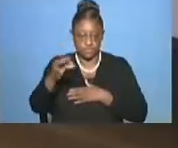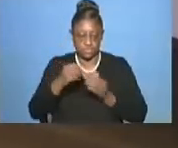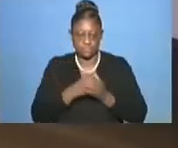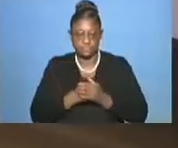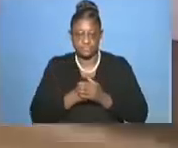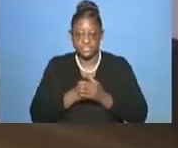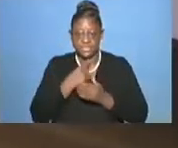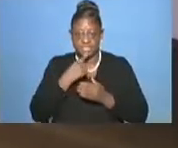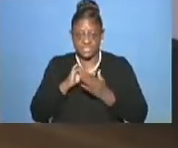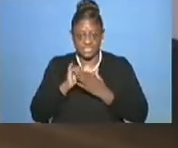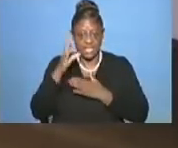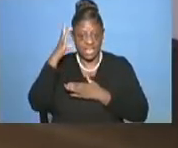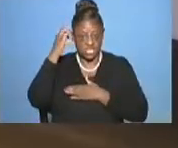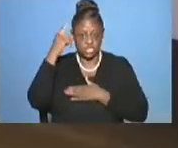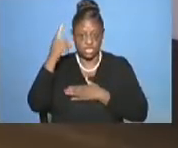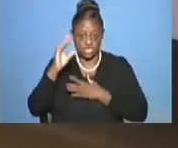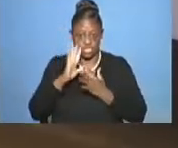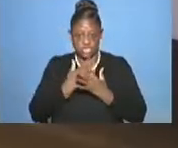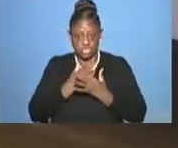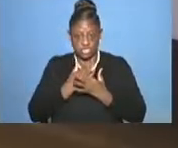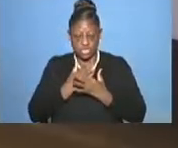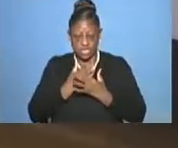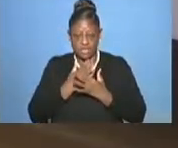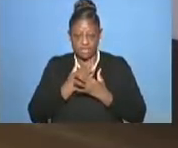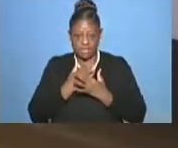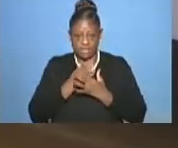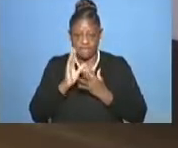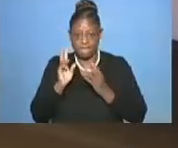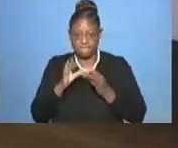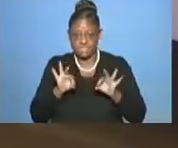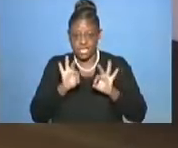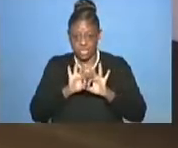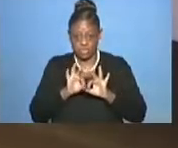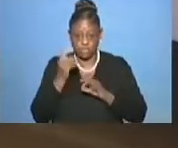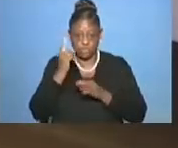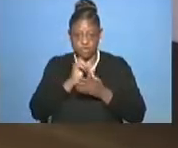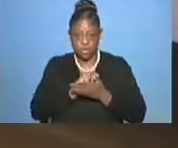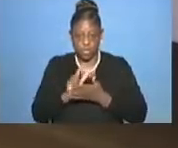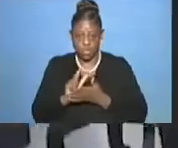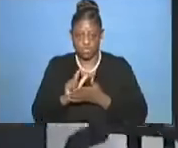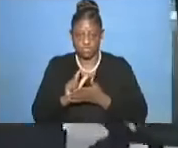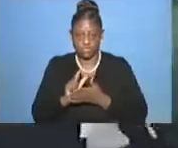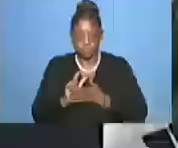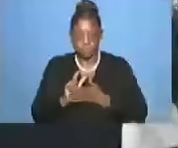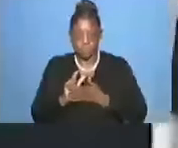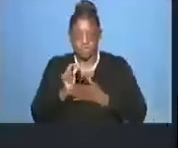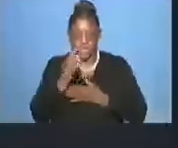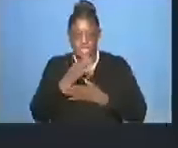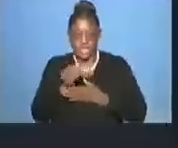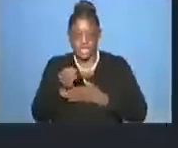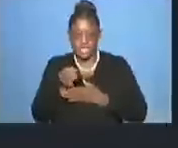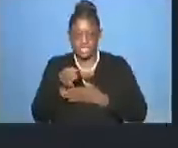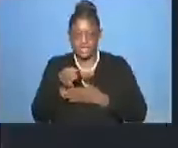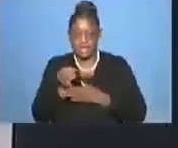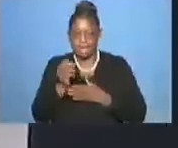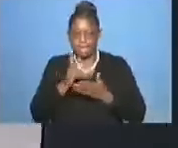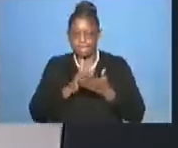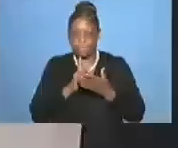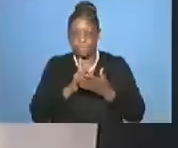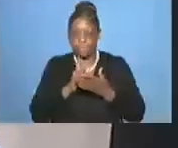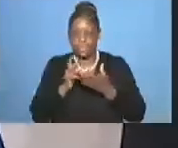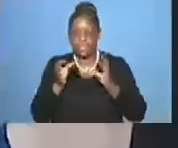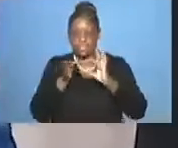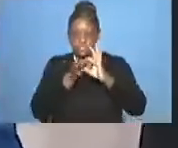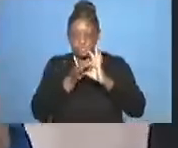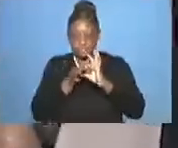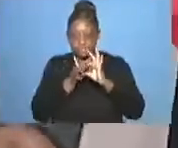also noting education as a shared value between the two nations, foreshadowing the possibility of a partnership which would